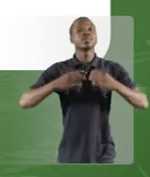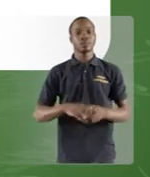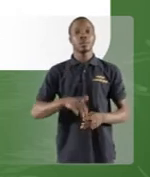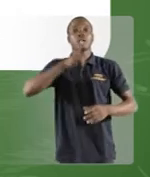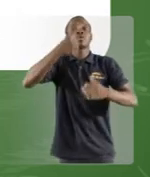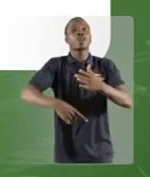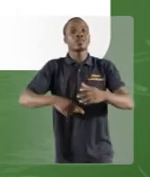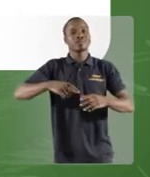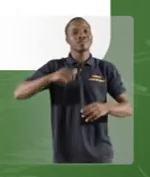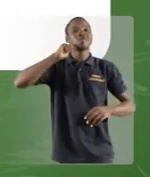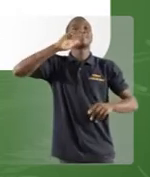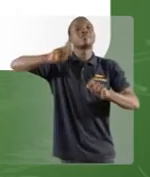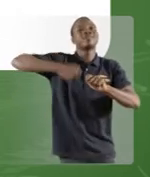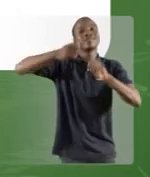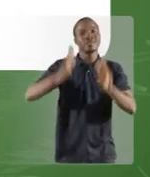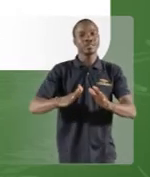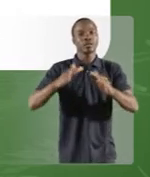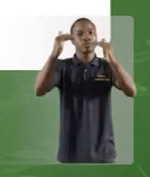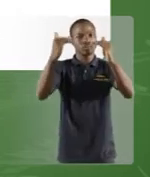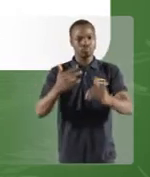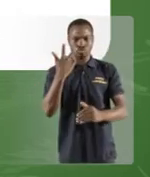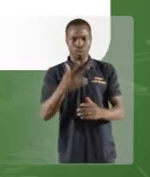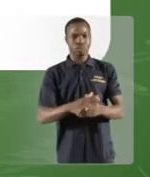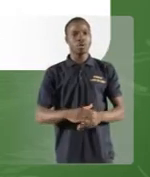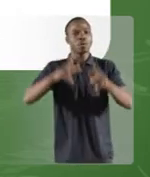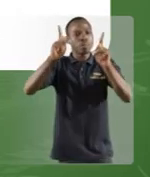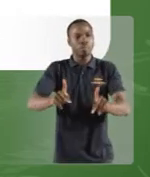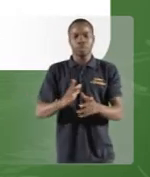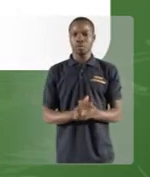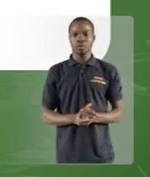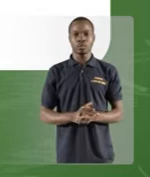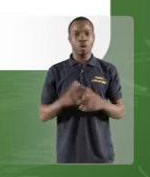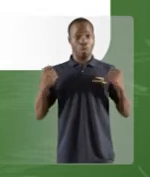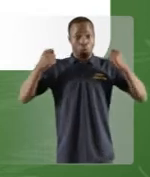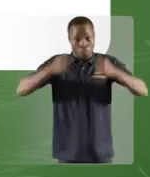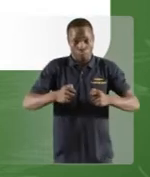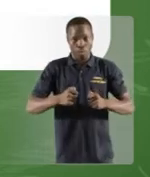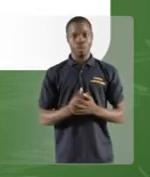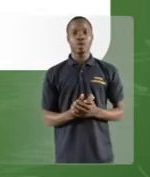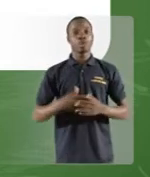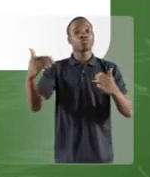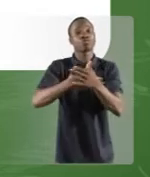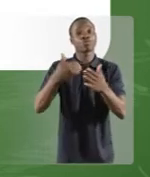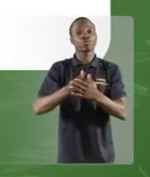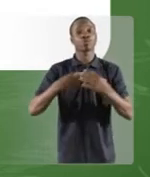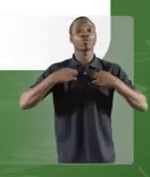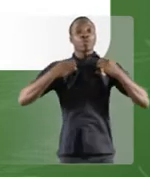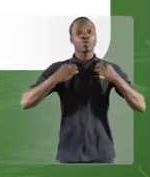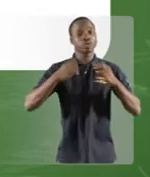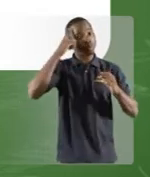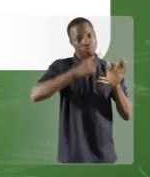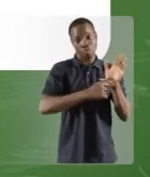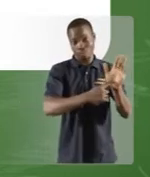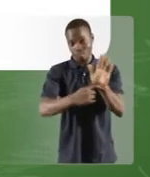seamstress. Number 3, someone whose job is to show clothes, hairstyles by wearing them at a